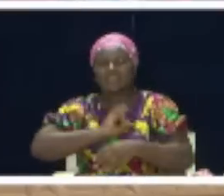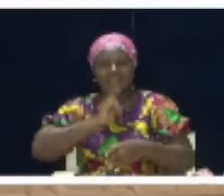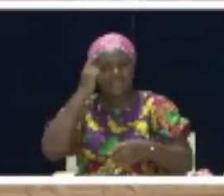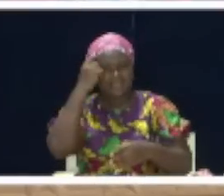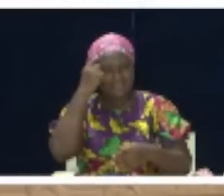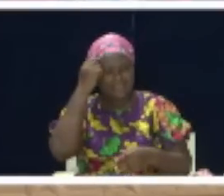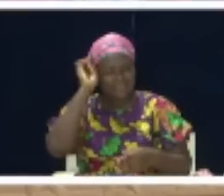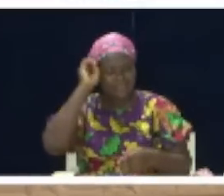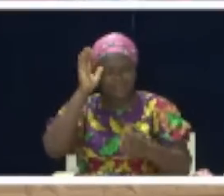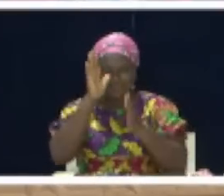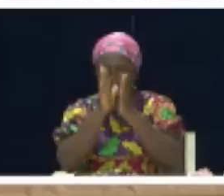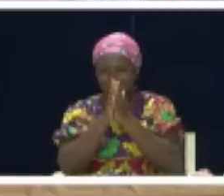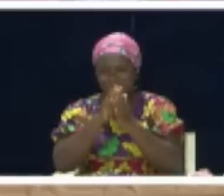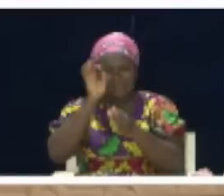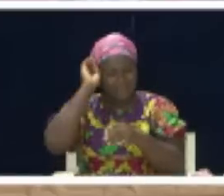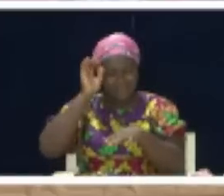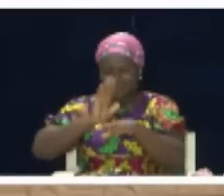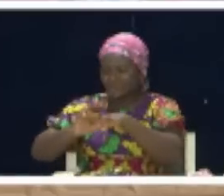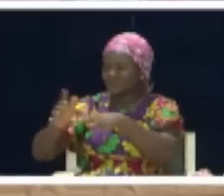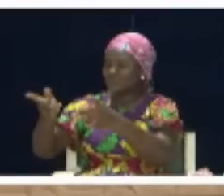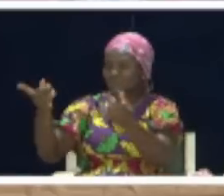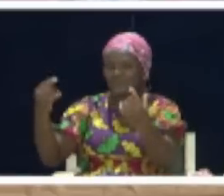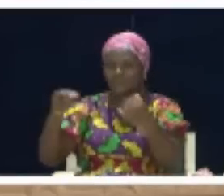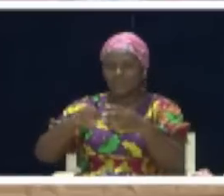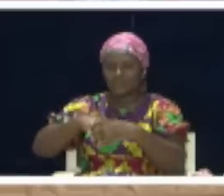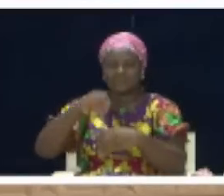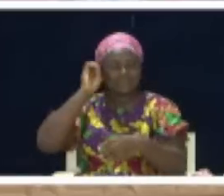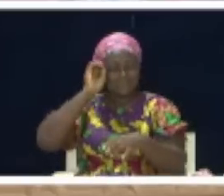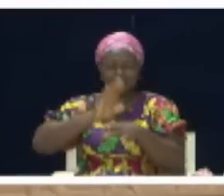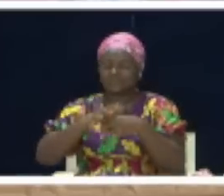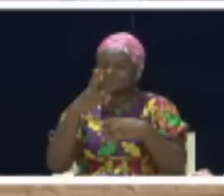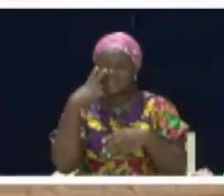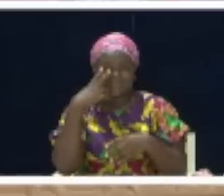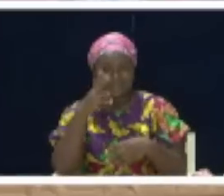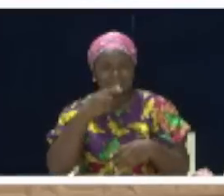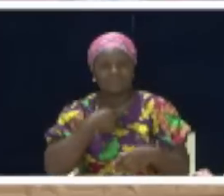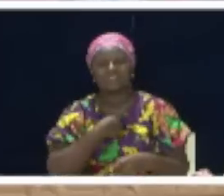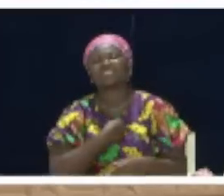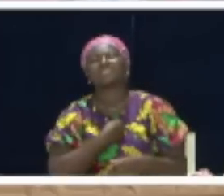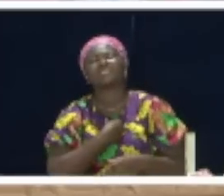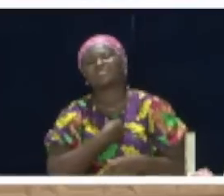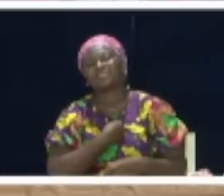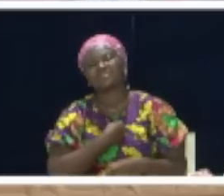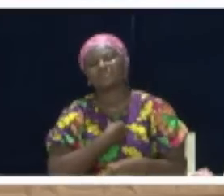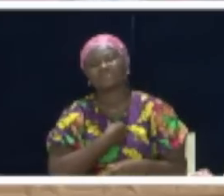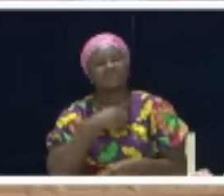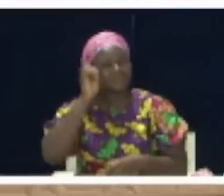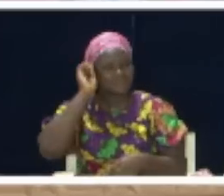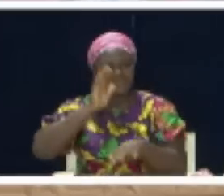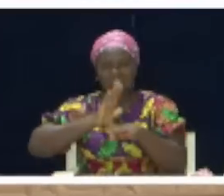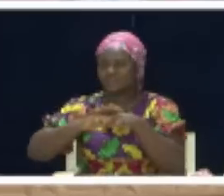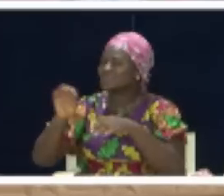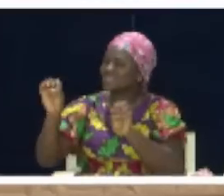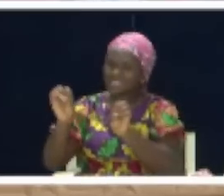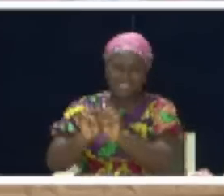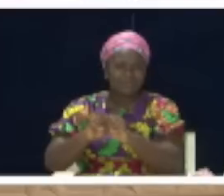He didn't come out. He didn't even see me. He didn't even pray.